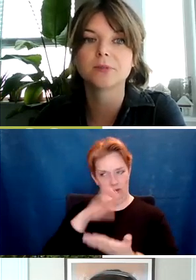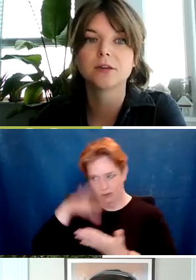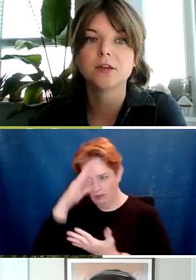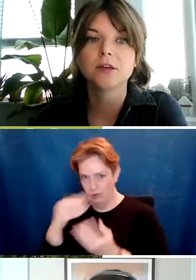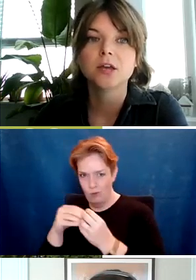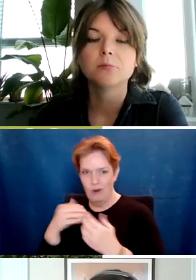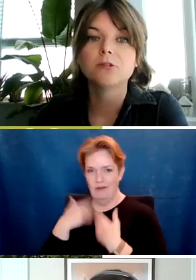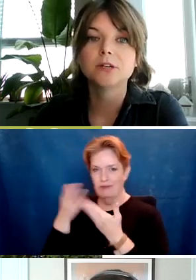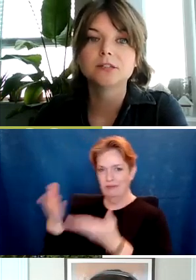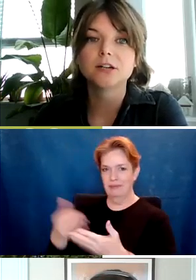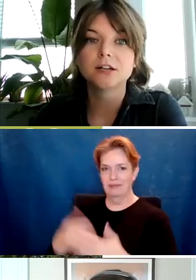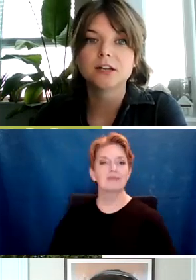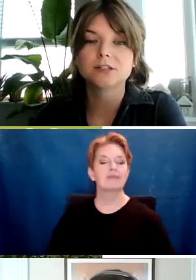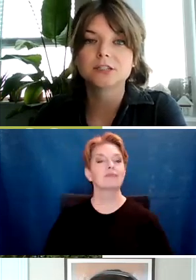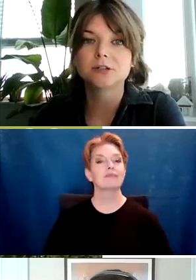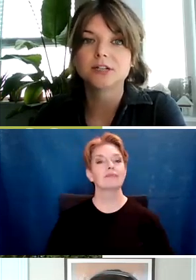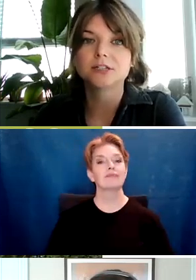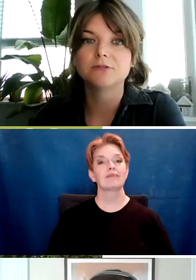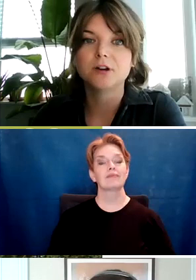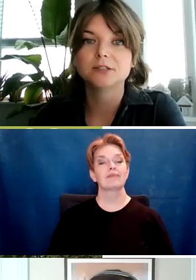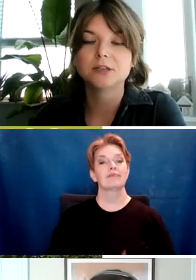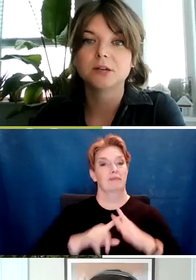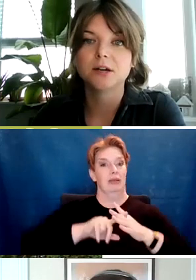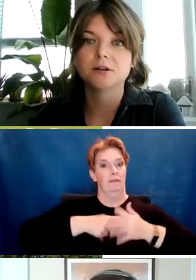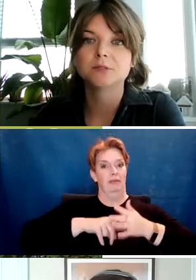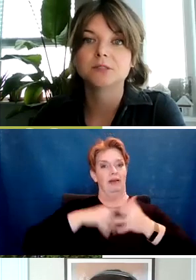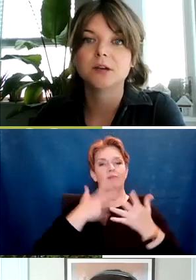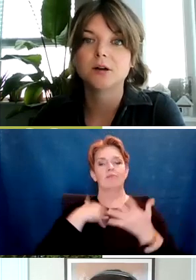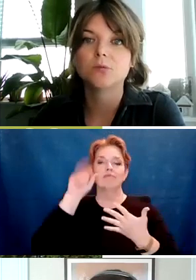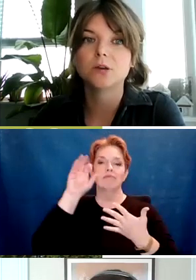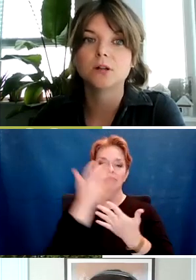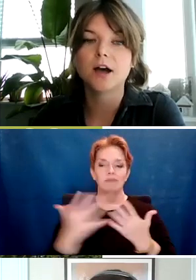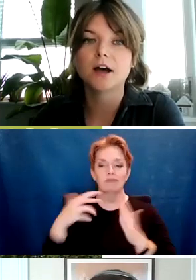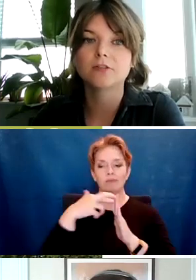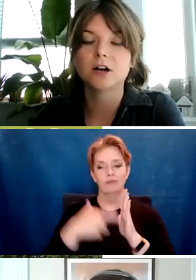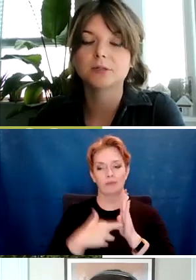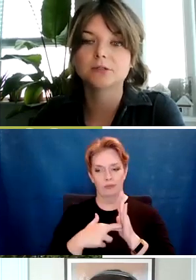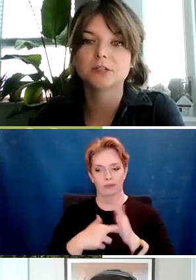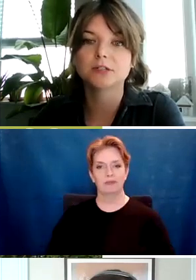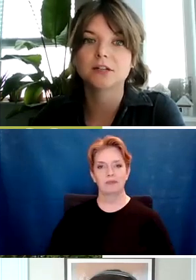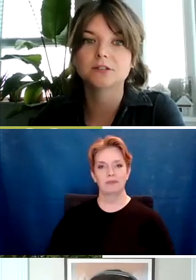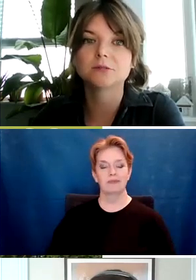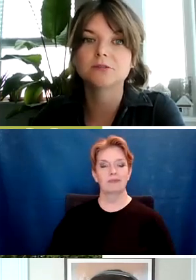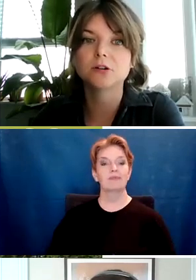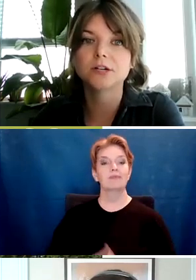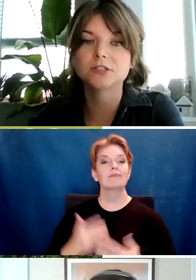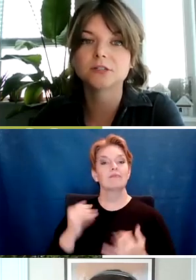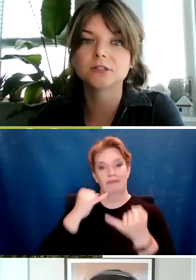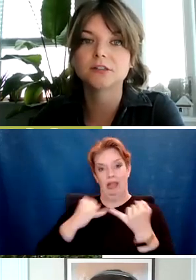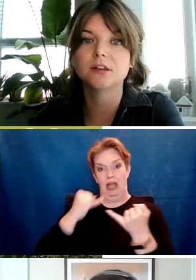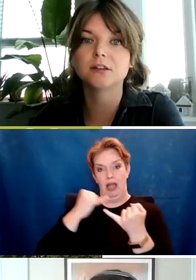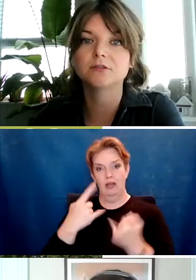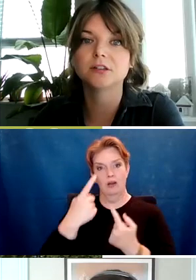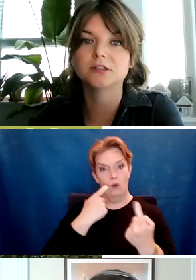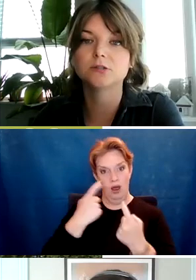that. Before we get started, I just want to address a few housekeeping items. We will have an opportunity to answer some of your